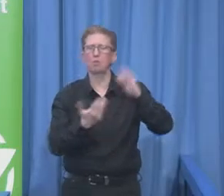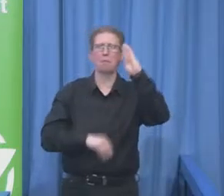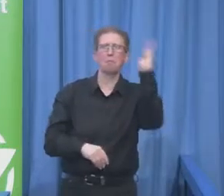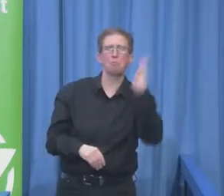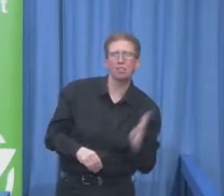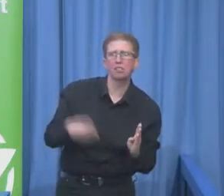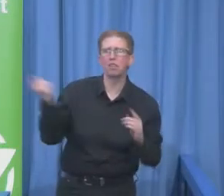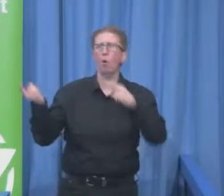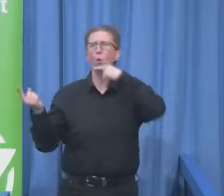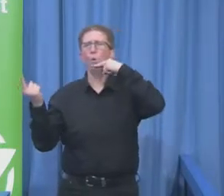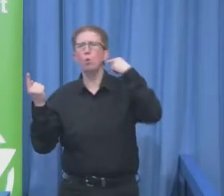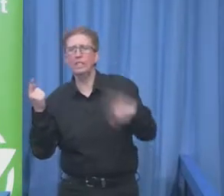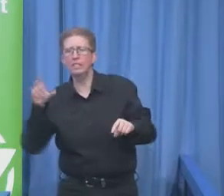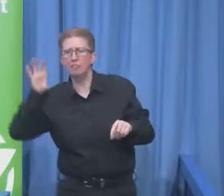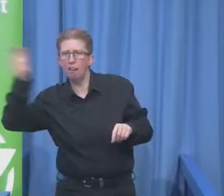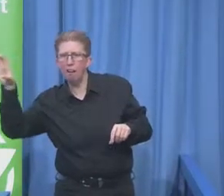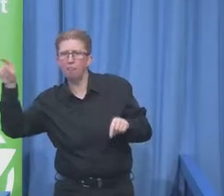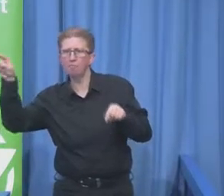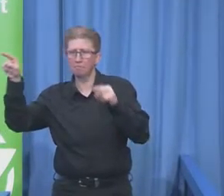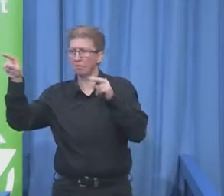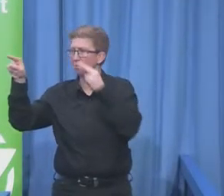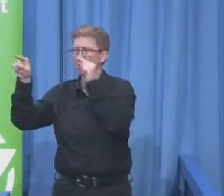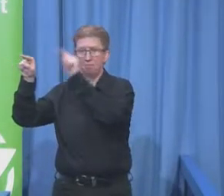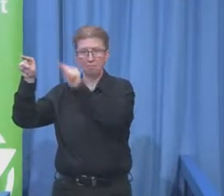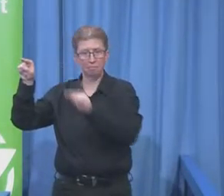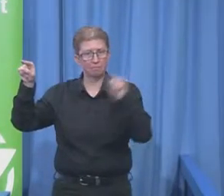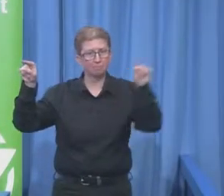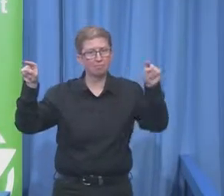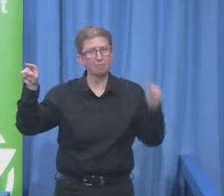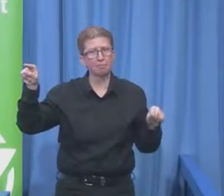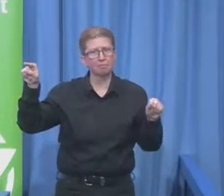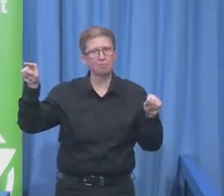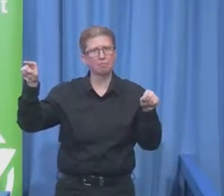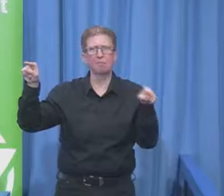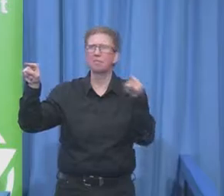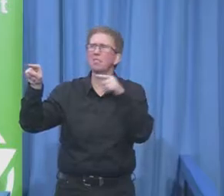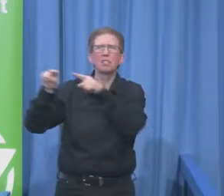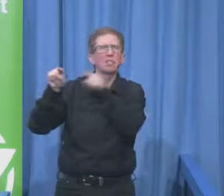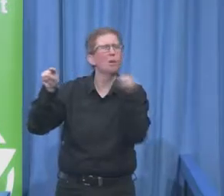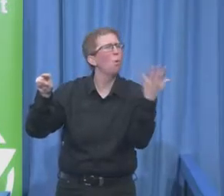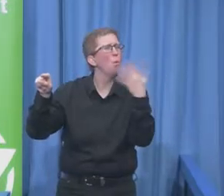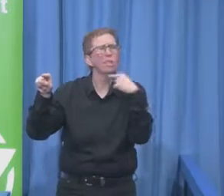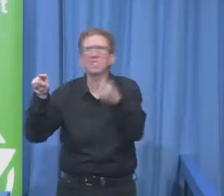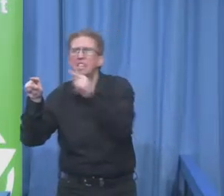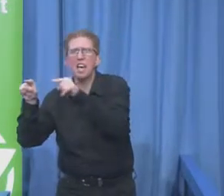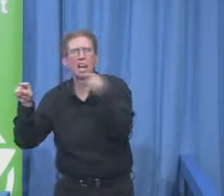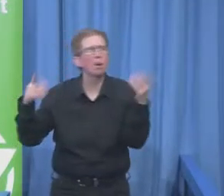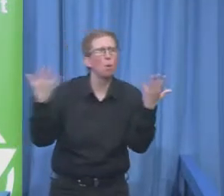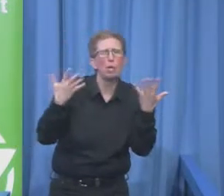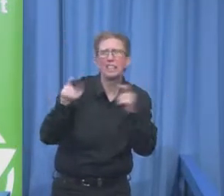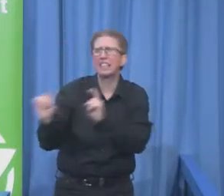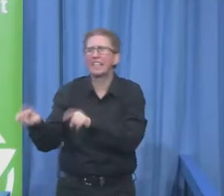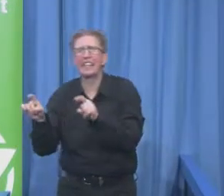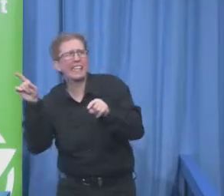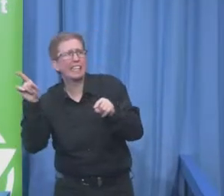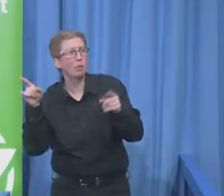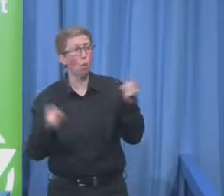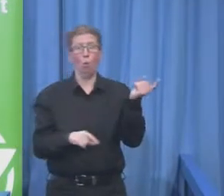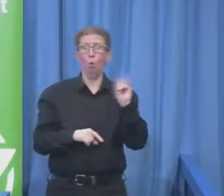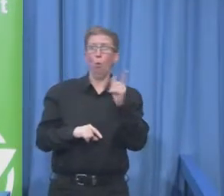heard in the UN and multilateral forums, and I would like to compliment the Zero Project for